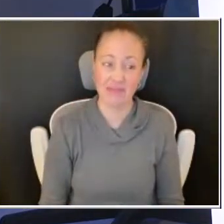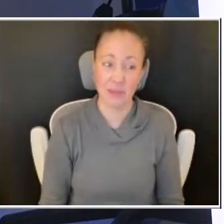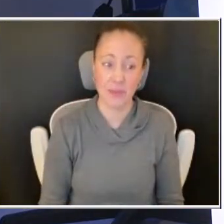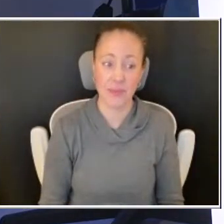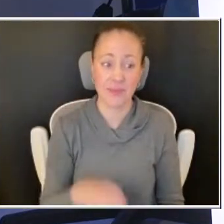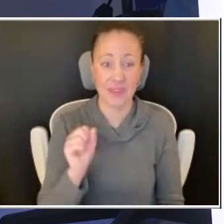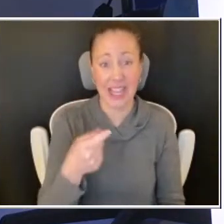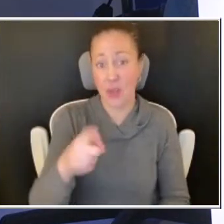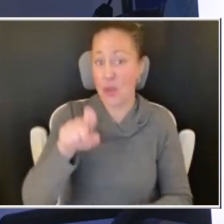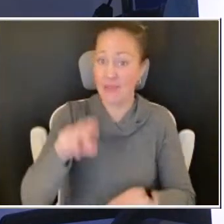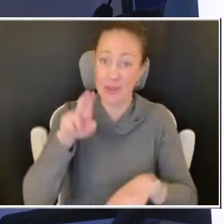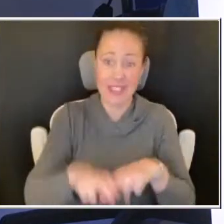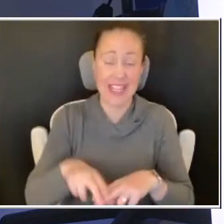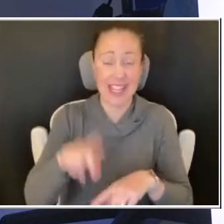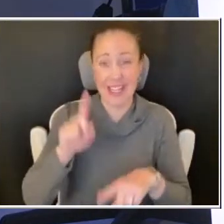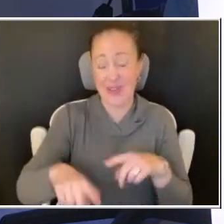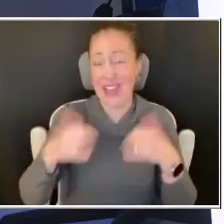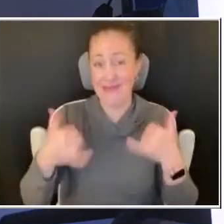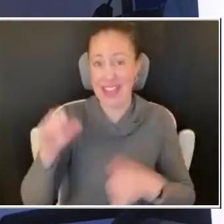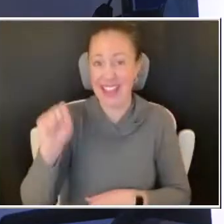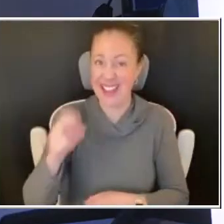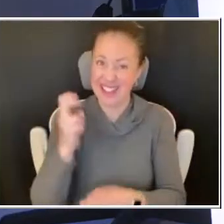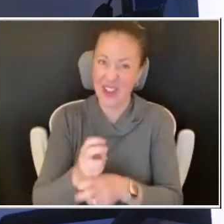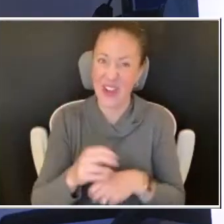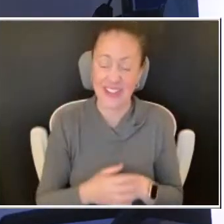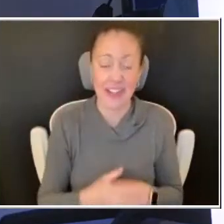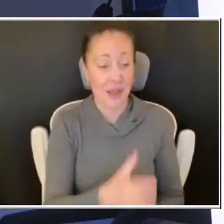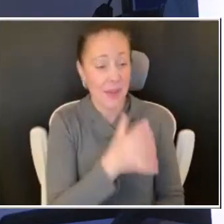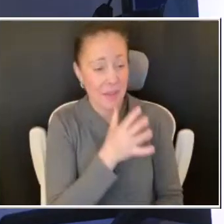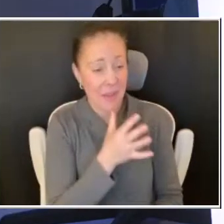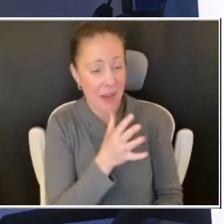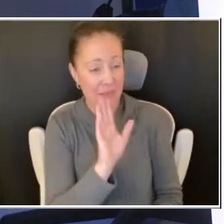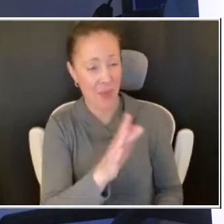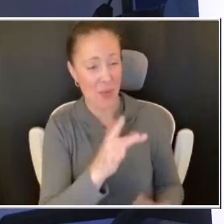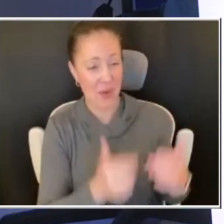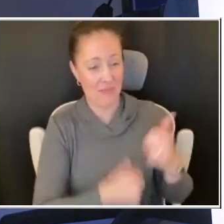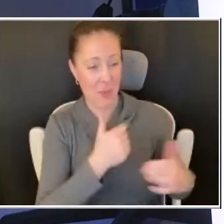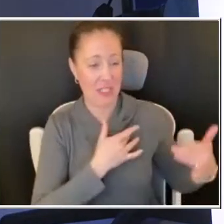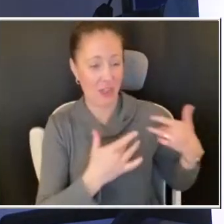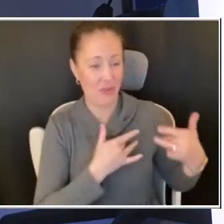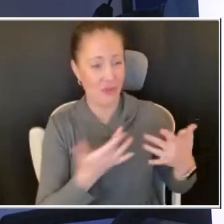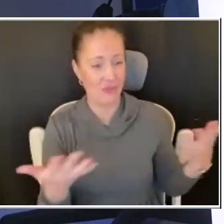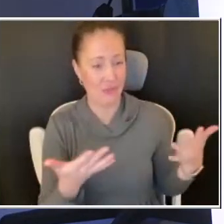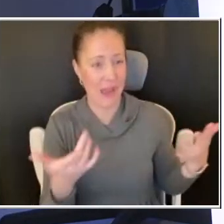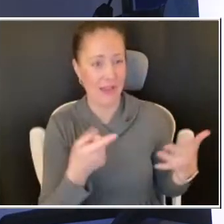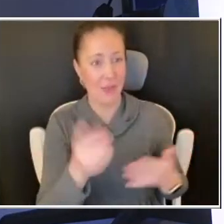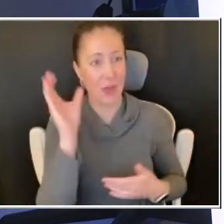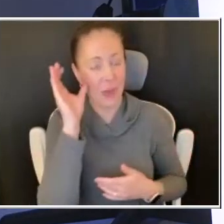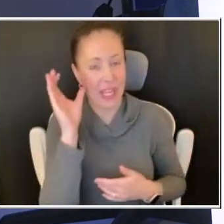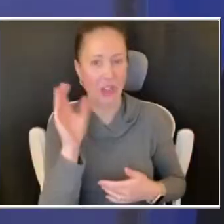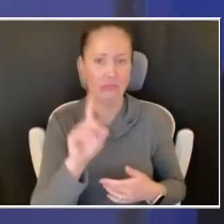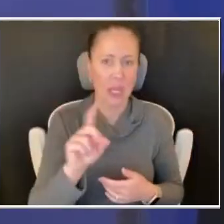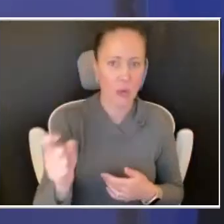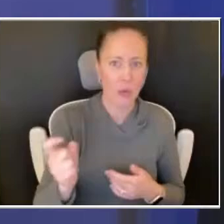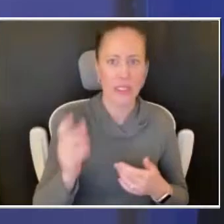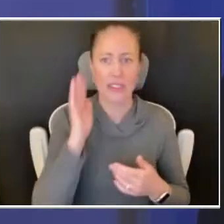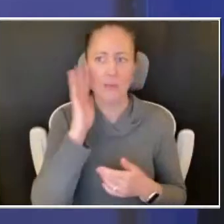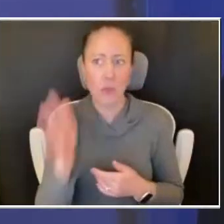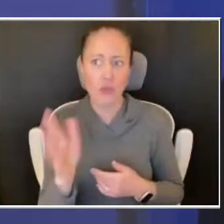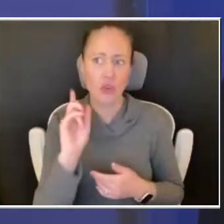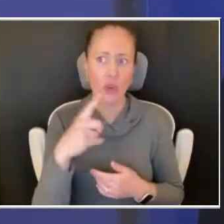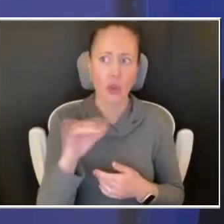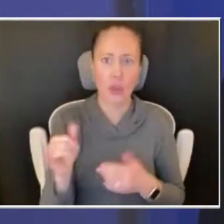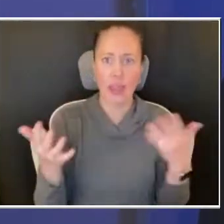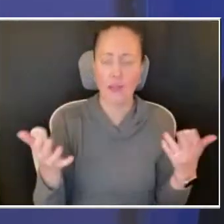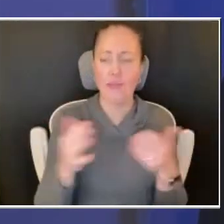out, girl. Yeah. Mom, what was your biggest concern just when you hear this diagnosis of what's the future going to mean? Yeah, I think